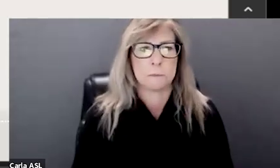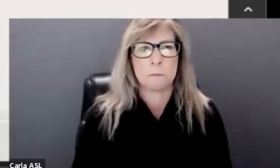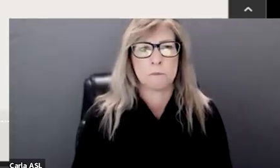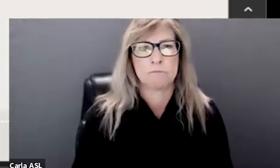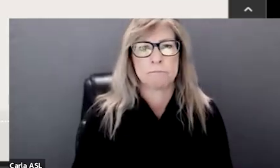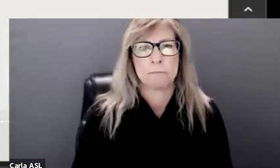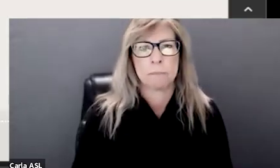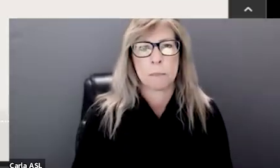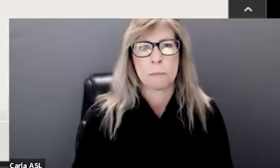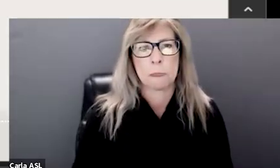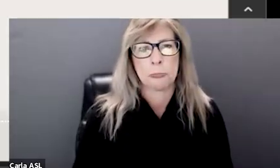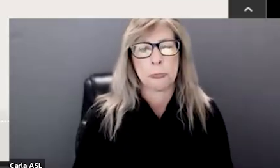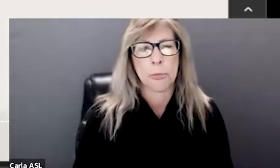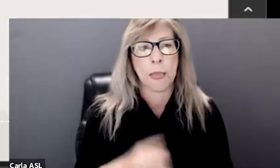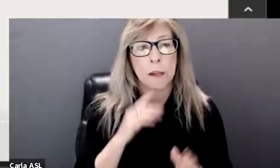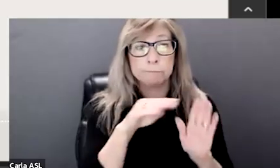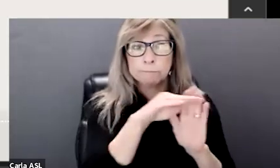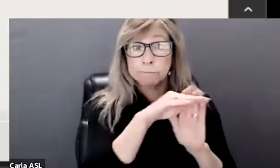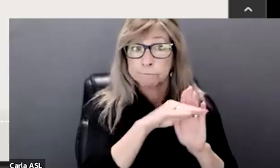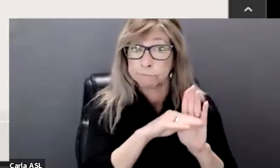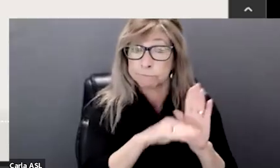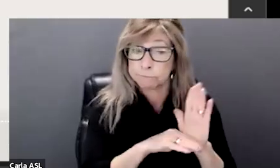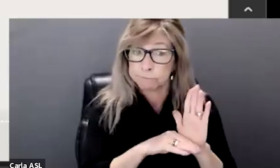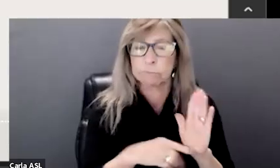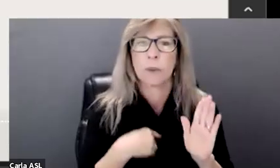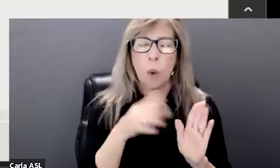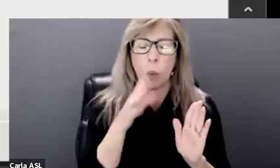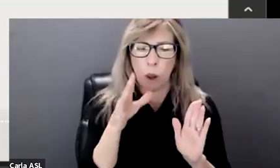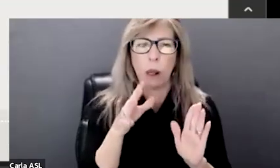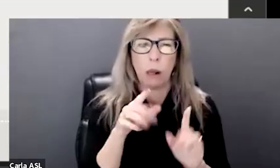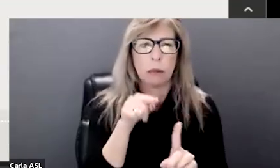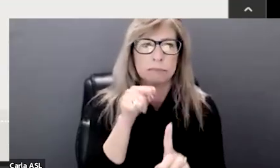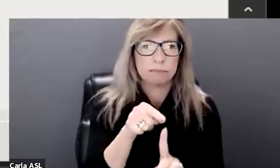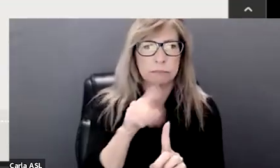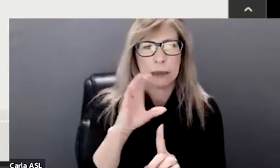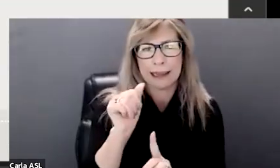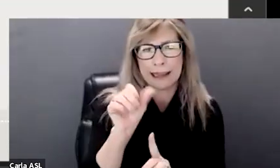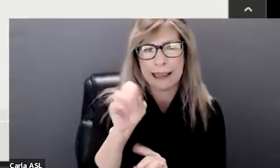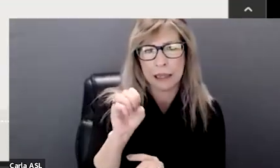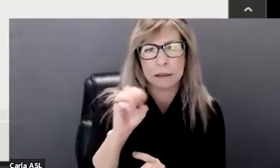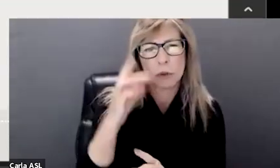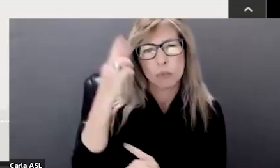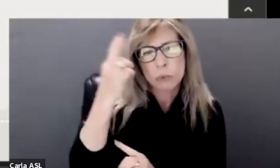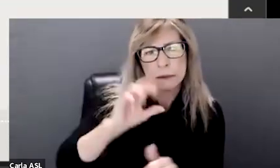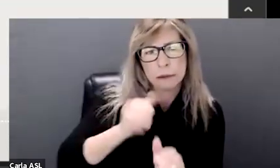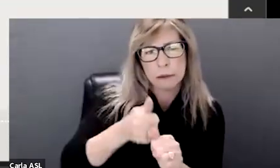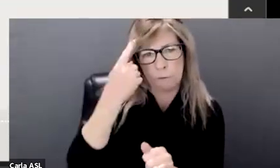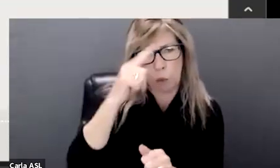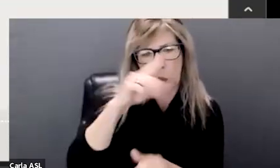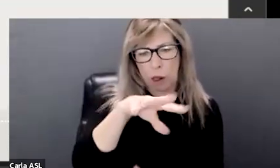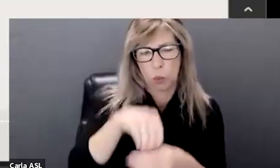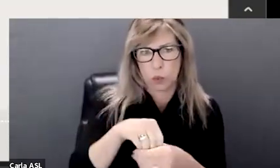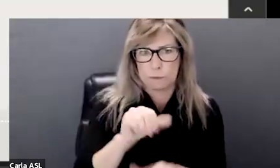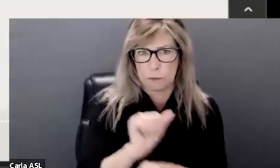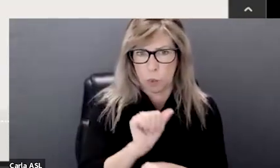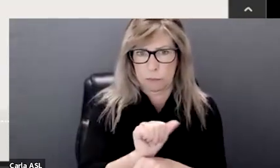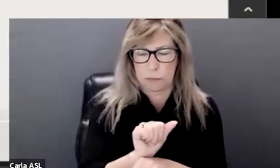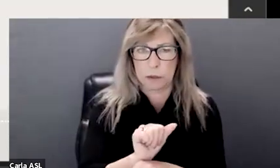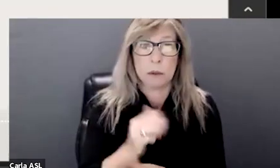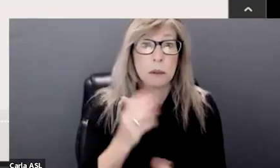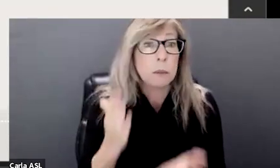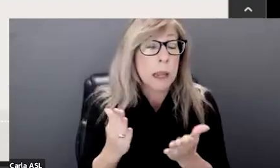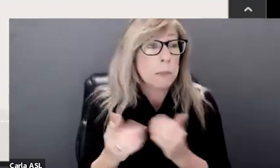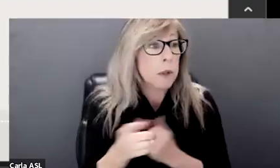the case for inclusive employment. This is something that I know, depending on where you're coming to this session with, you may have a great deal